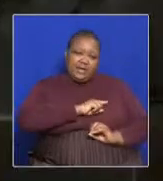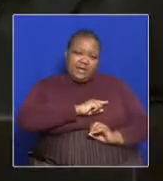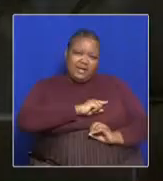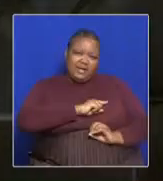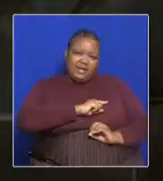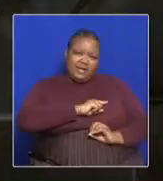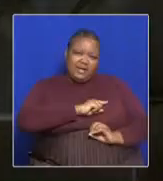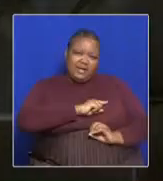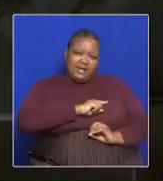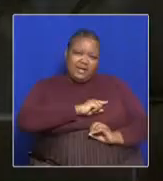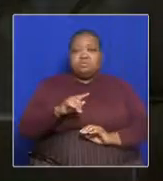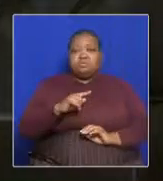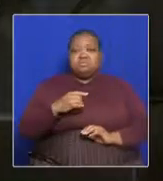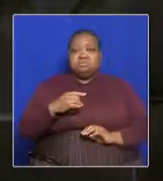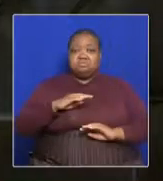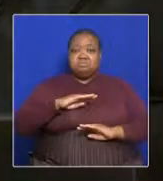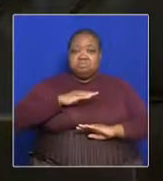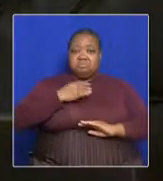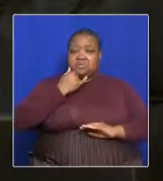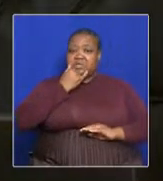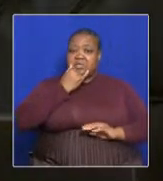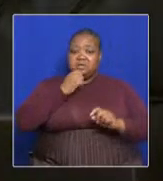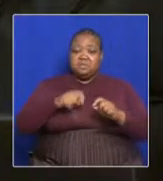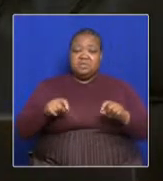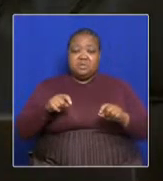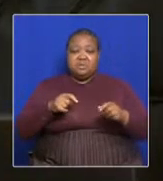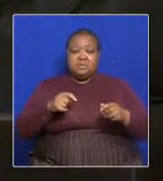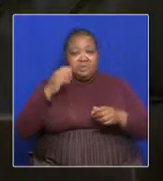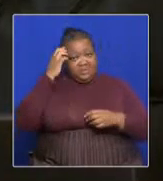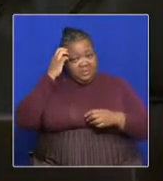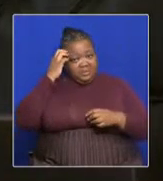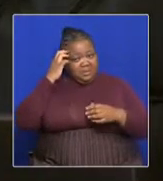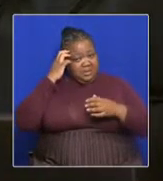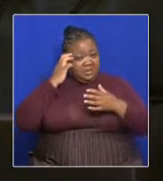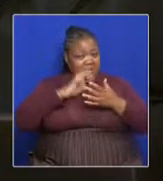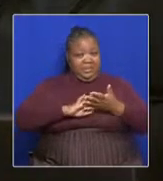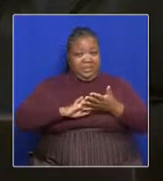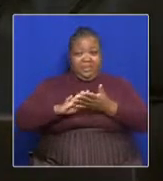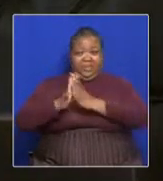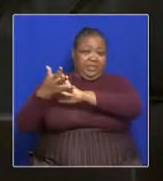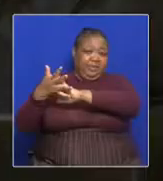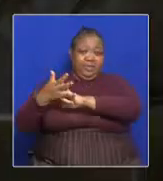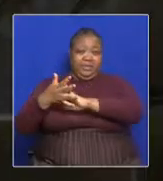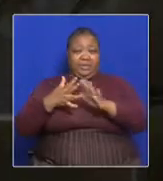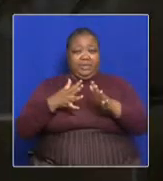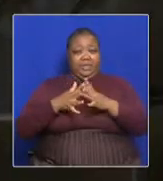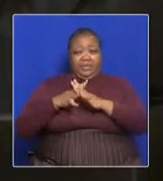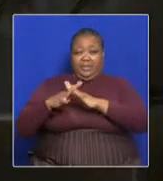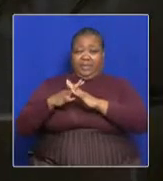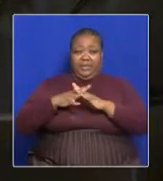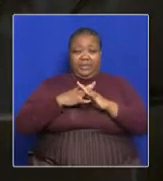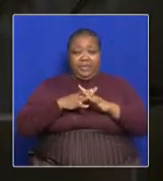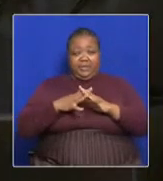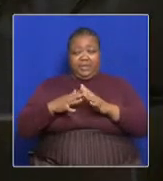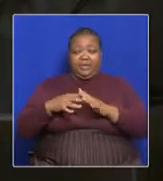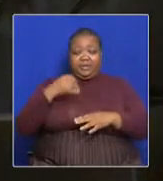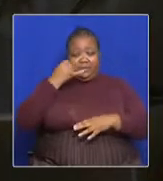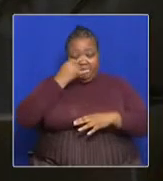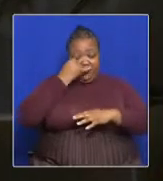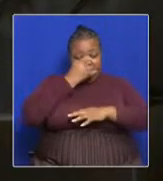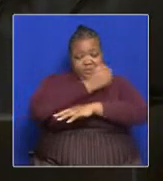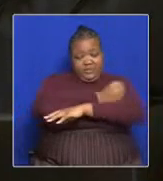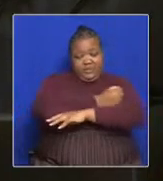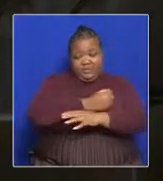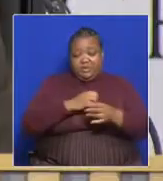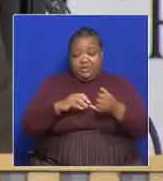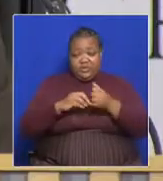watch everybody running around, handling your exhibits? There's a report there was an attempted robbery or a break-in.